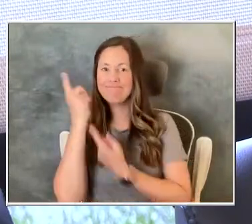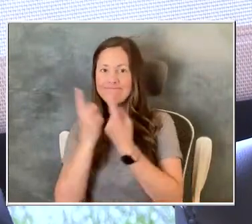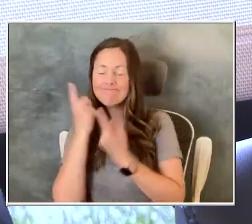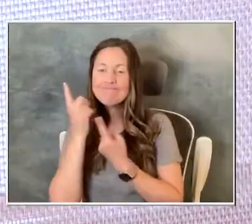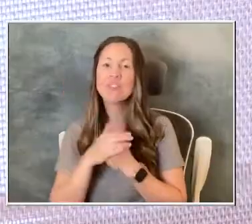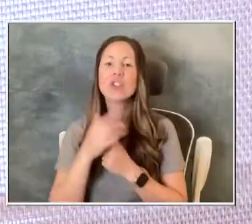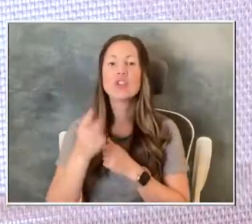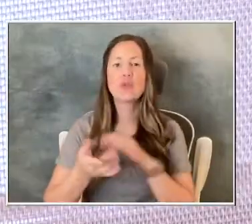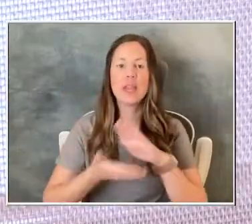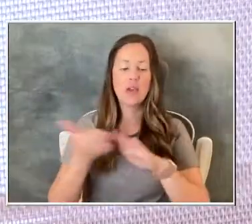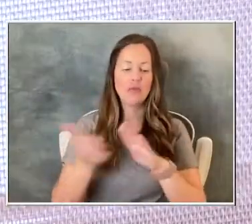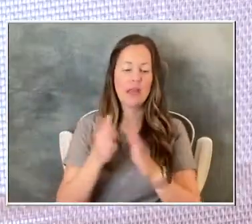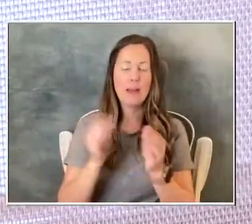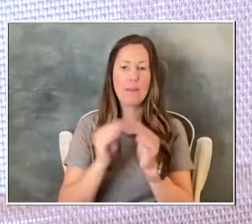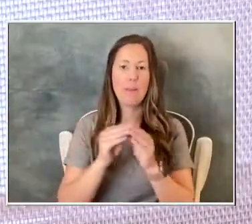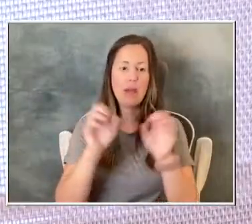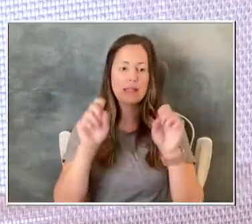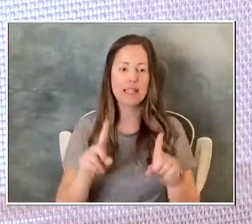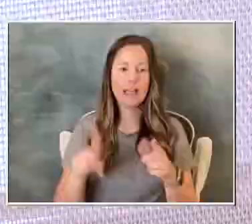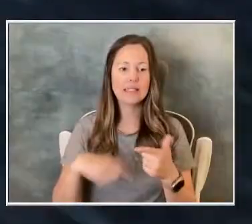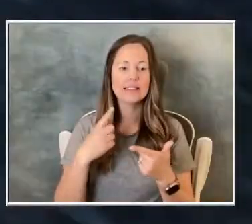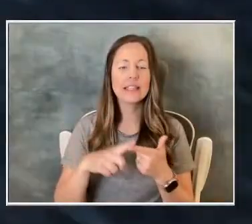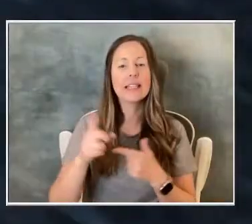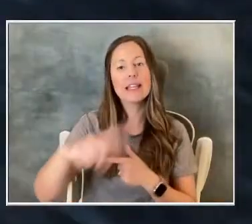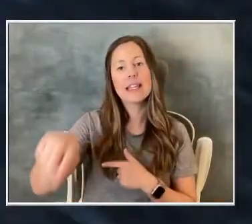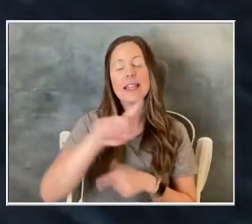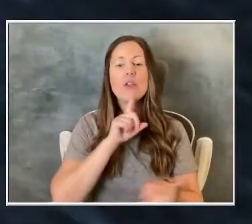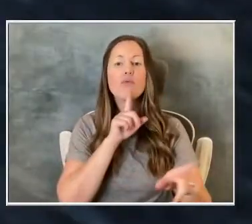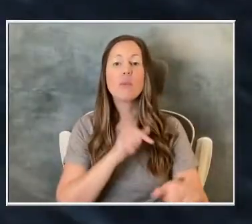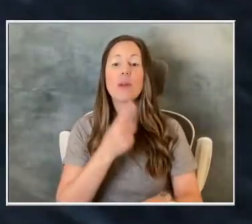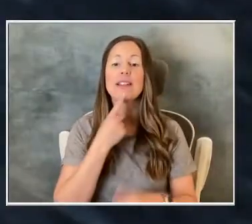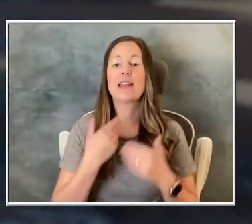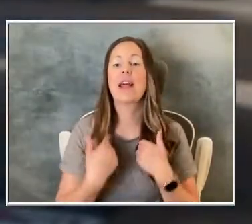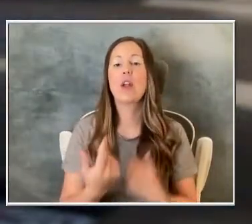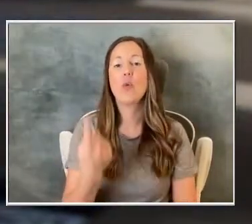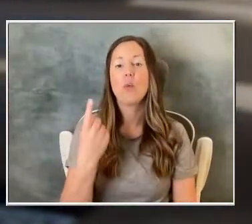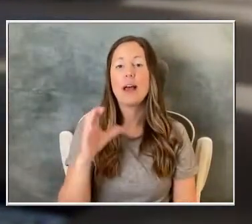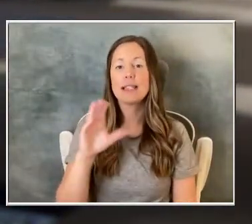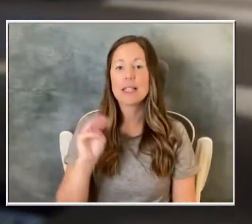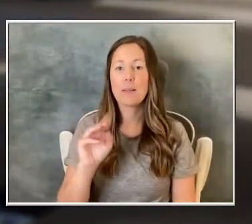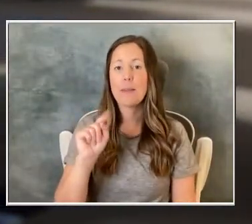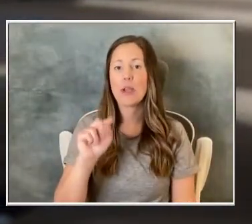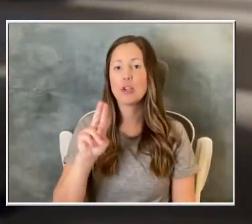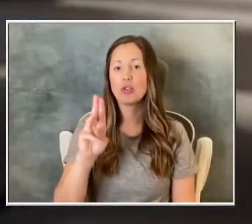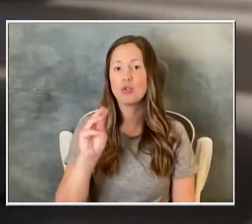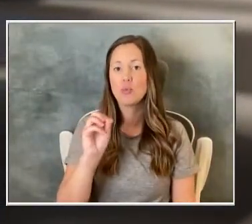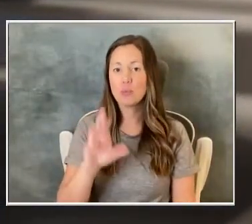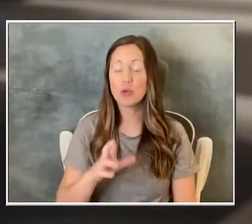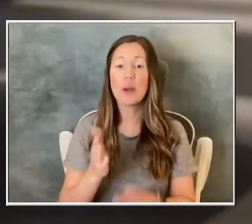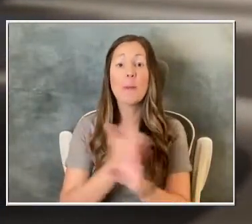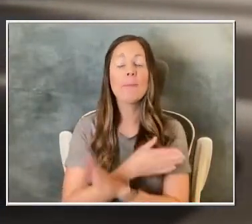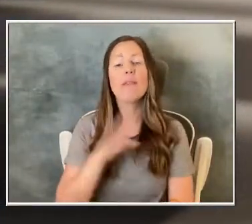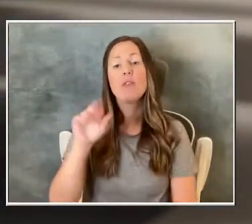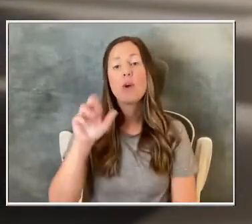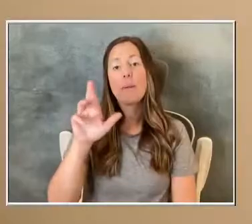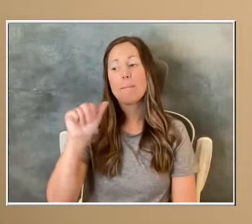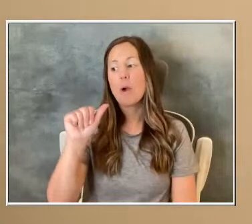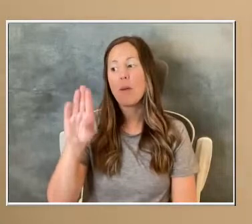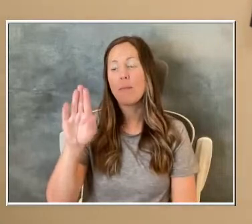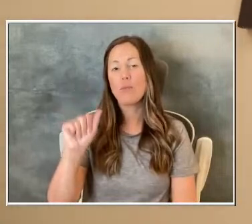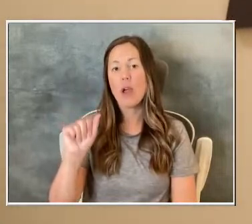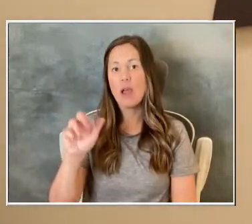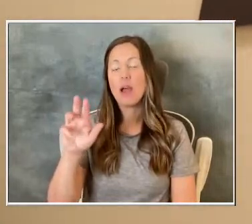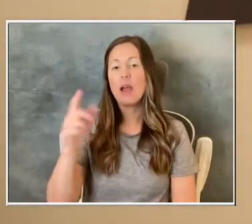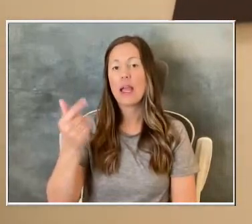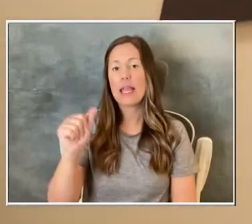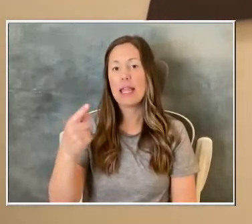additional tests. They reported that I had a 1-centimeter tumor. But before Barbara Gatewood started treatment, a friend suggested